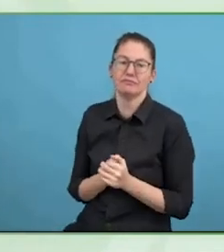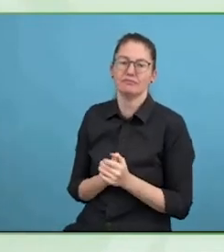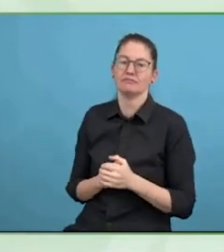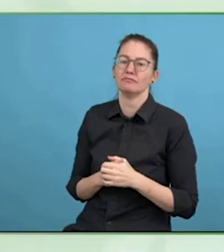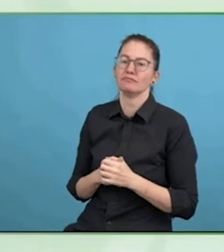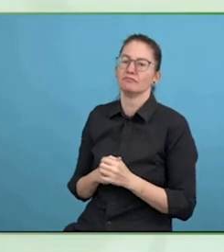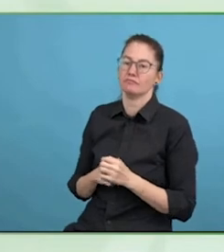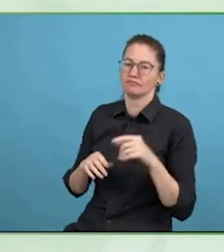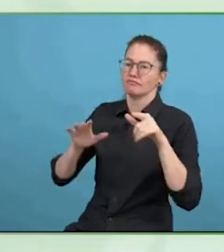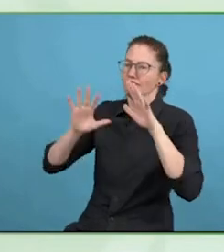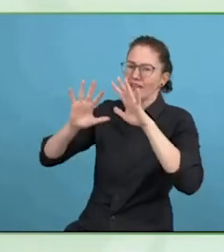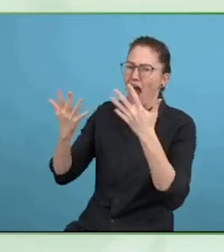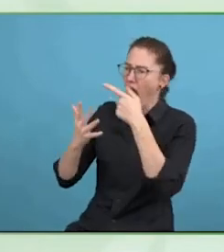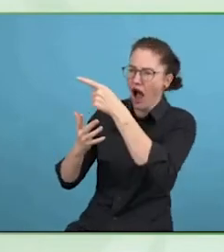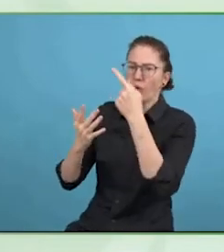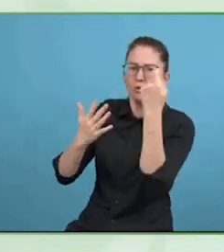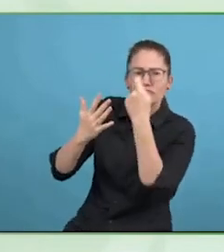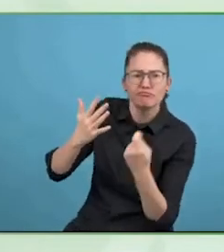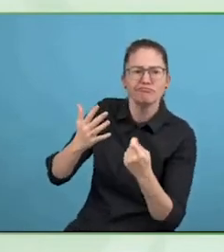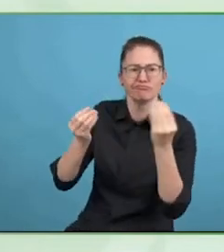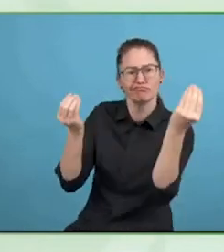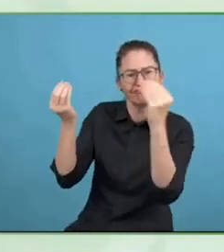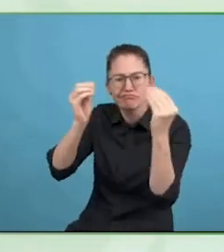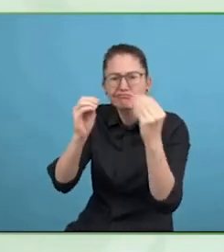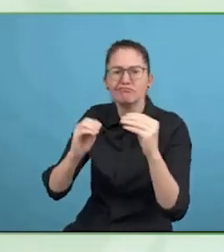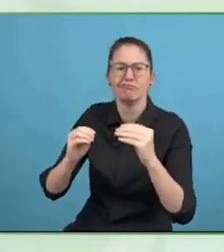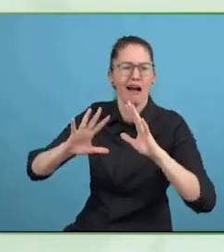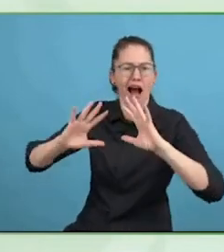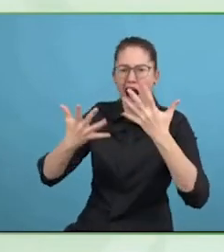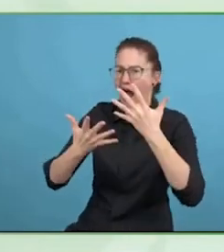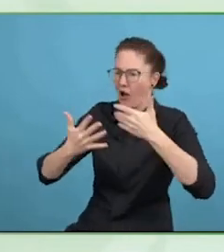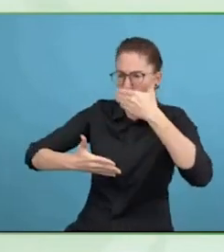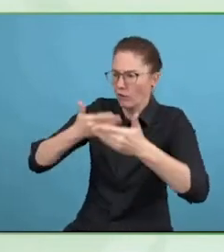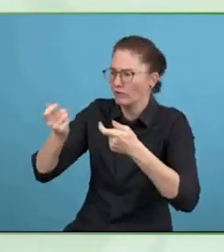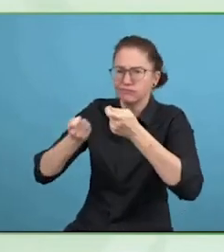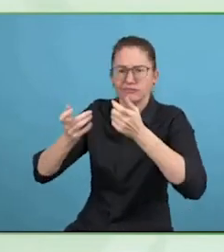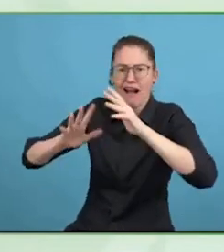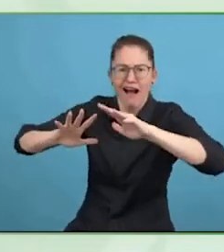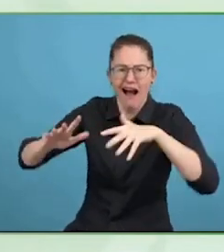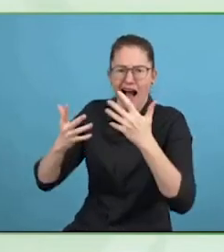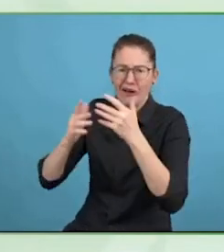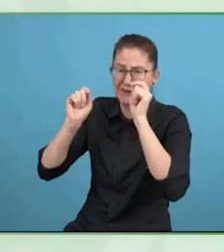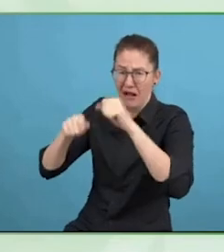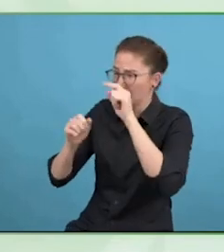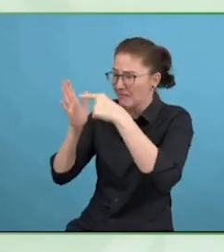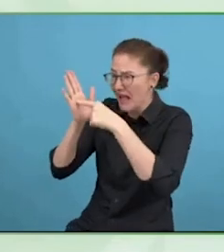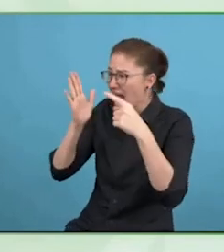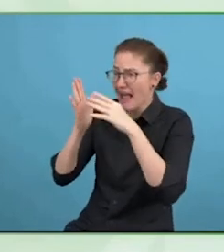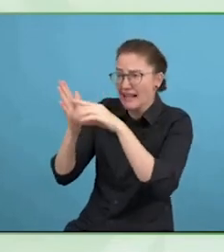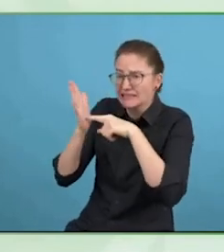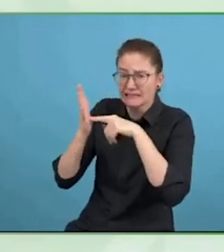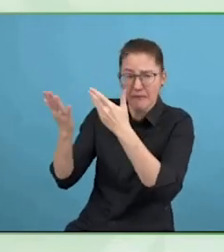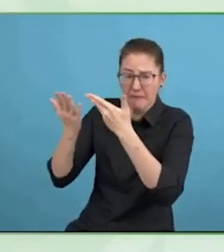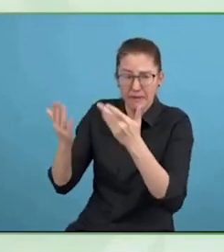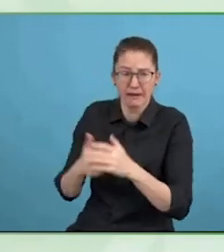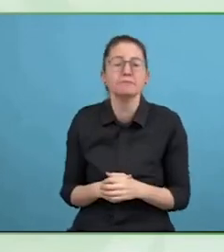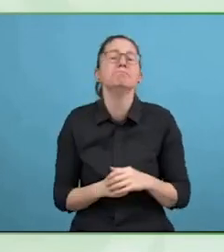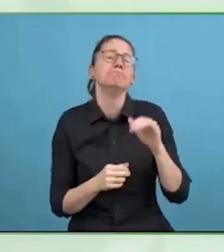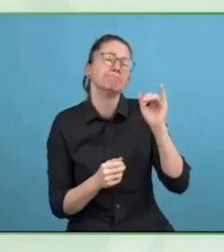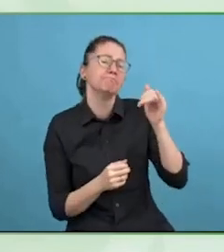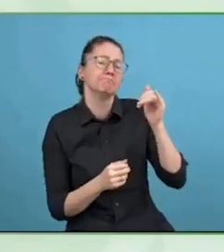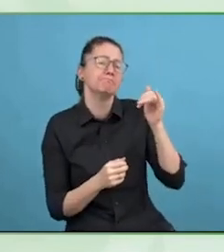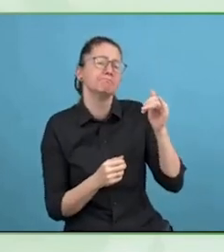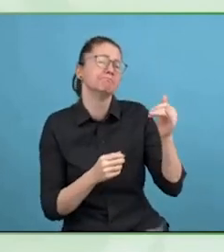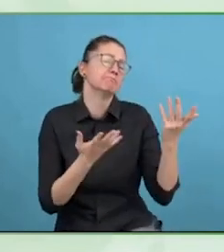the UNCRPD or the 2030 Agenda say about the participation of persons with disabilities. Then there might